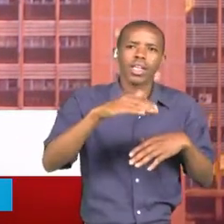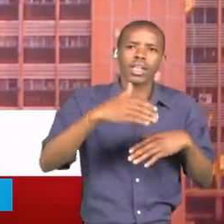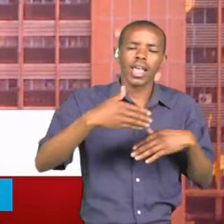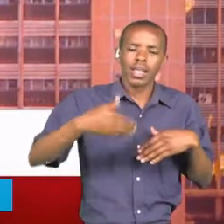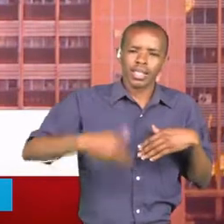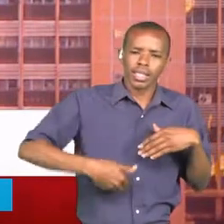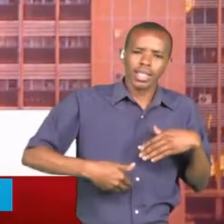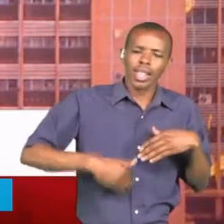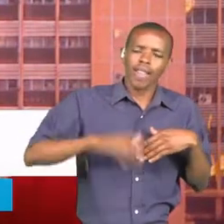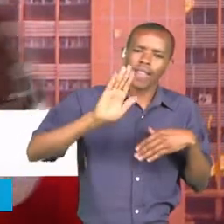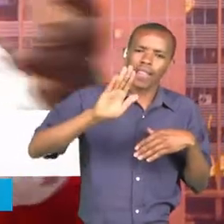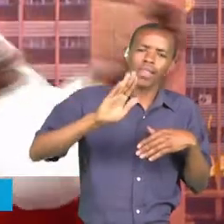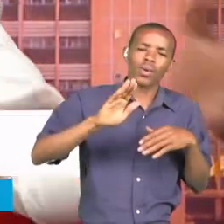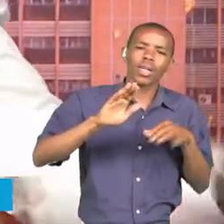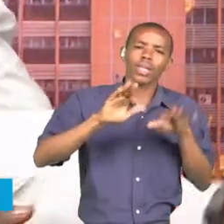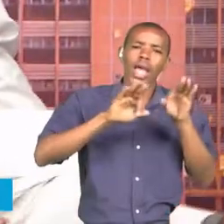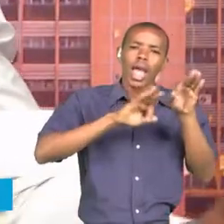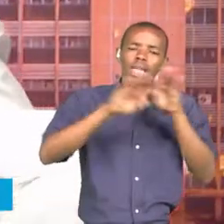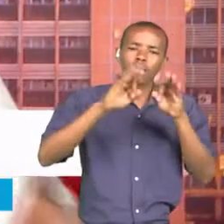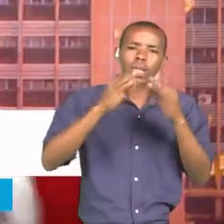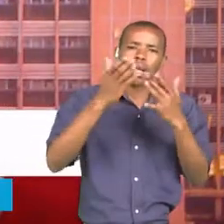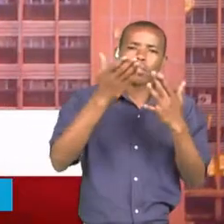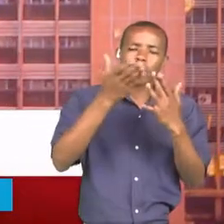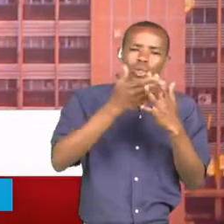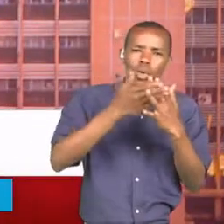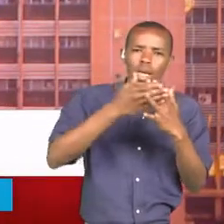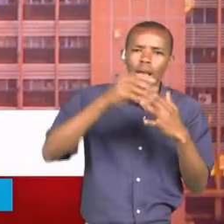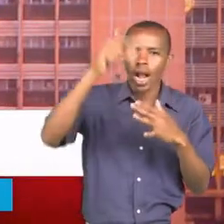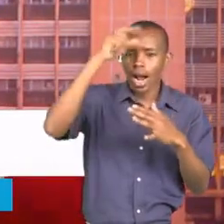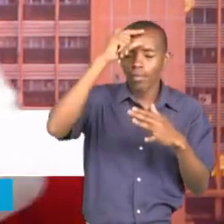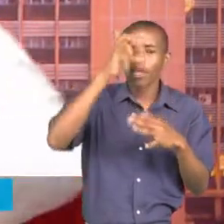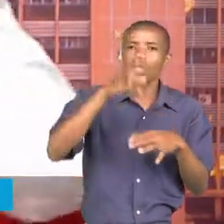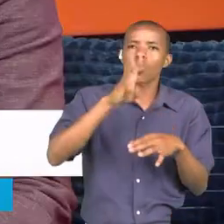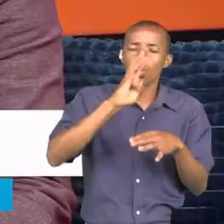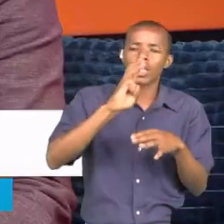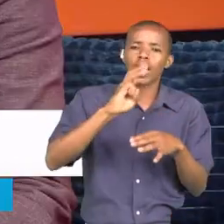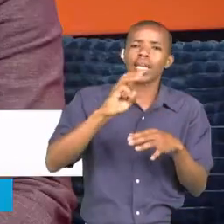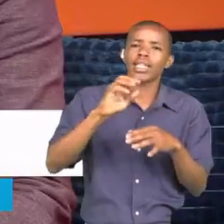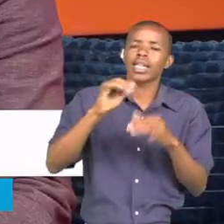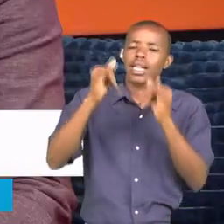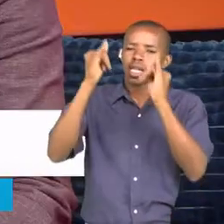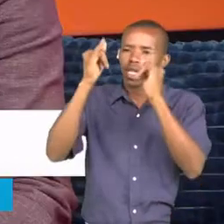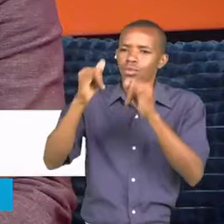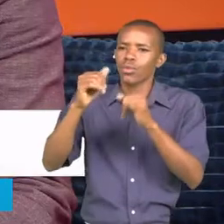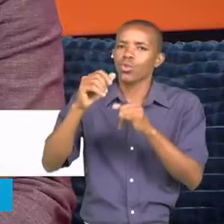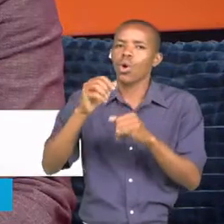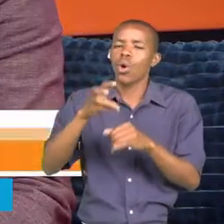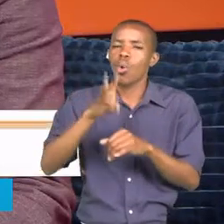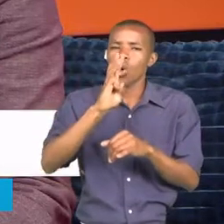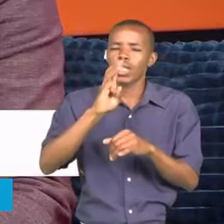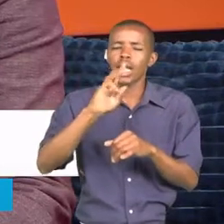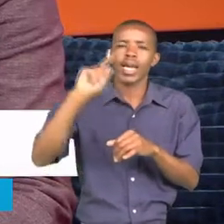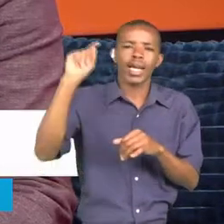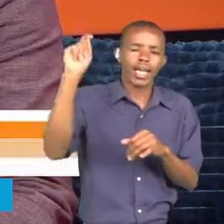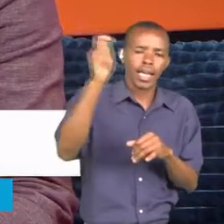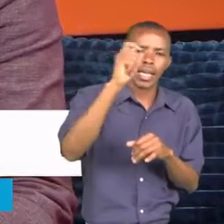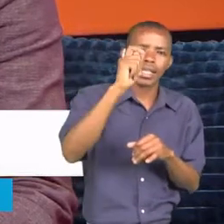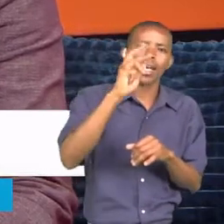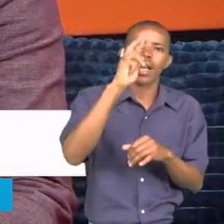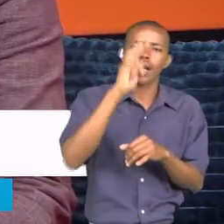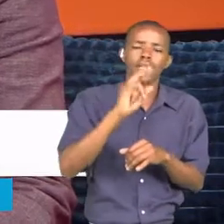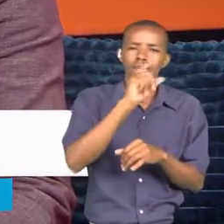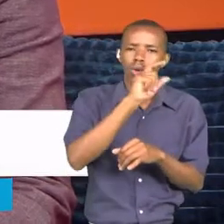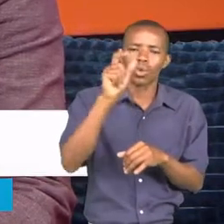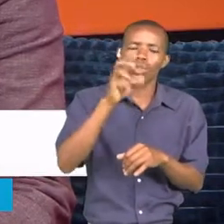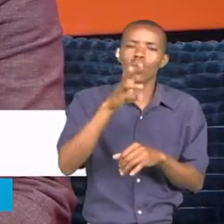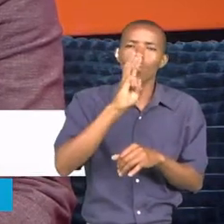not distinguish between government water and private water. They will not distinguish between Red Cross water and water from